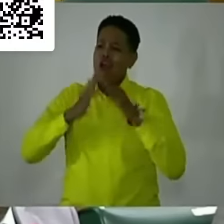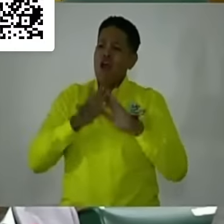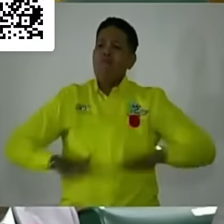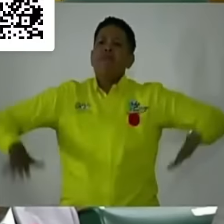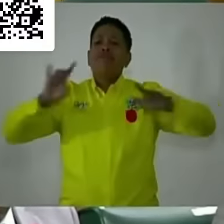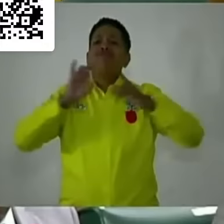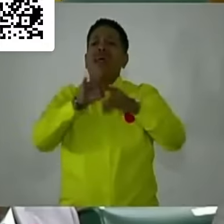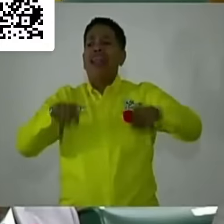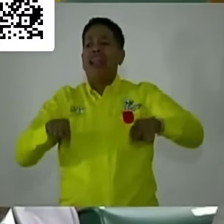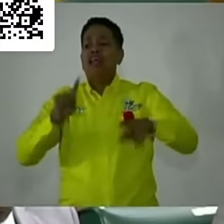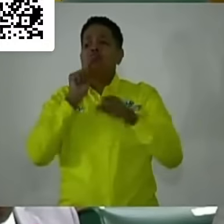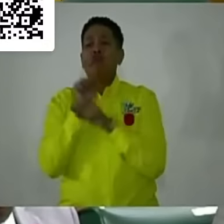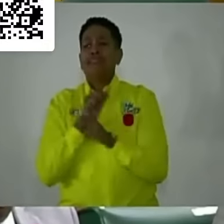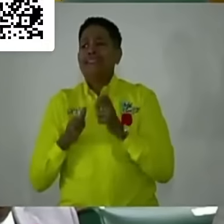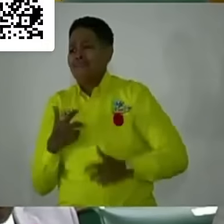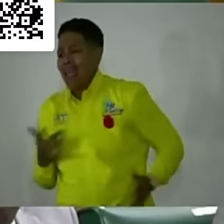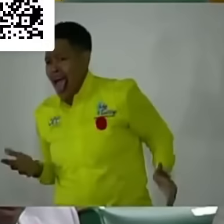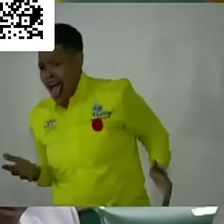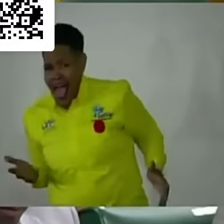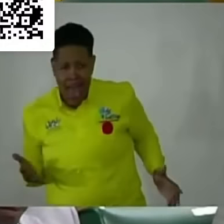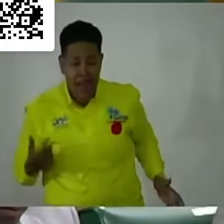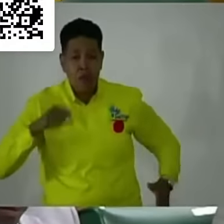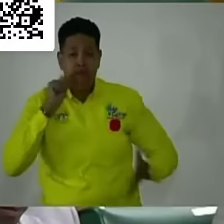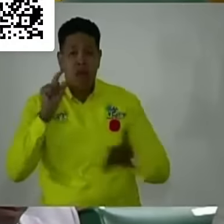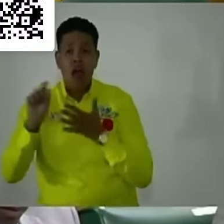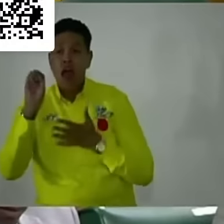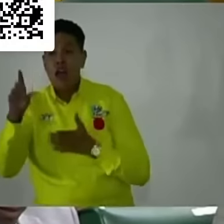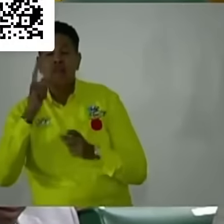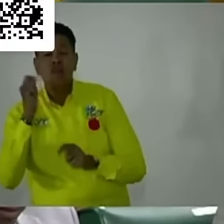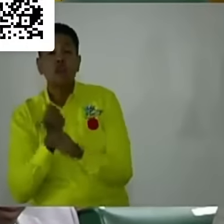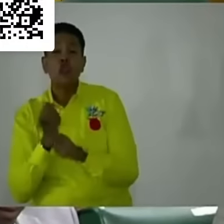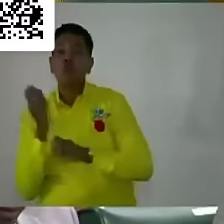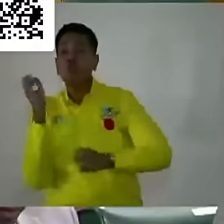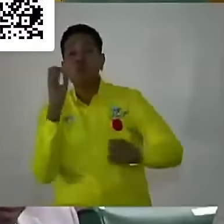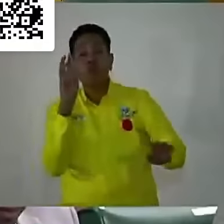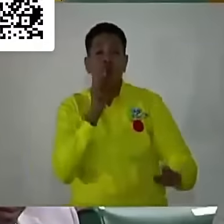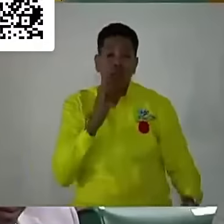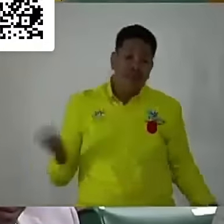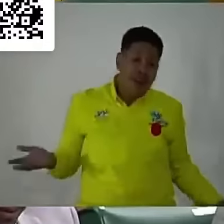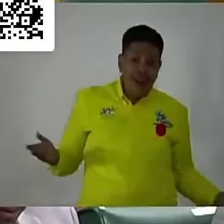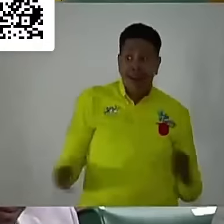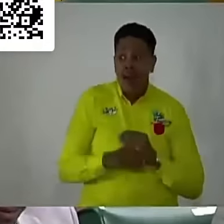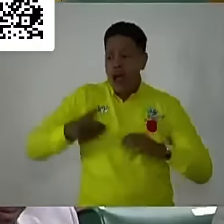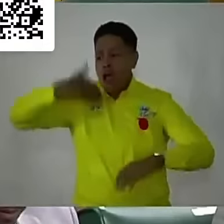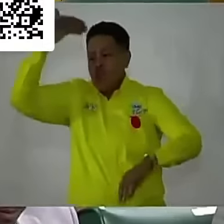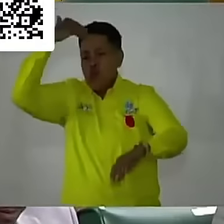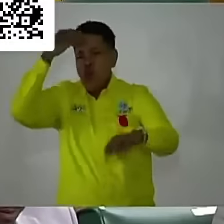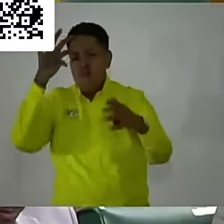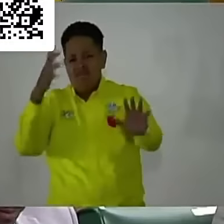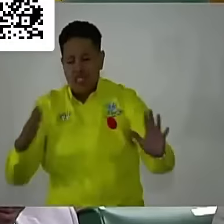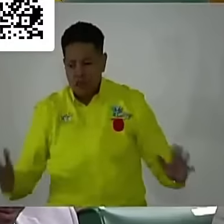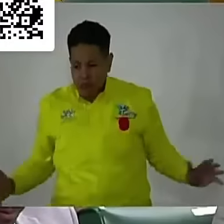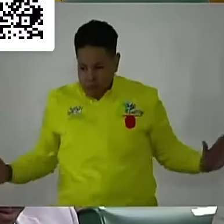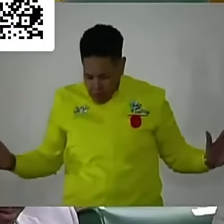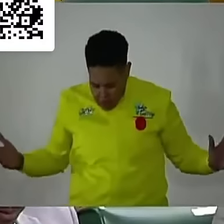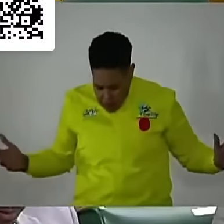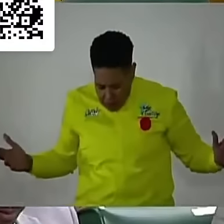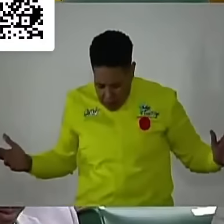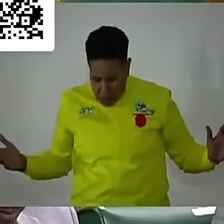regard is very difficult. We had an allocation for trucking water, and I know that